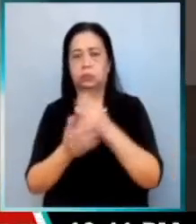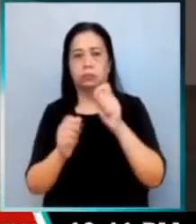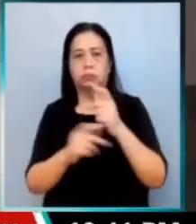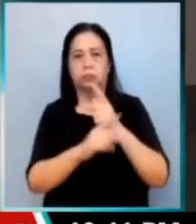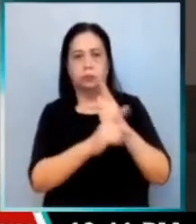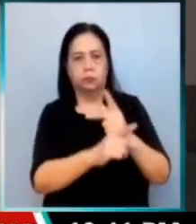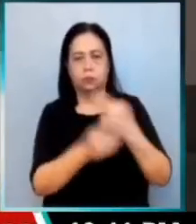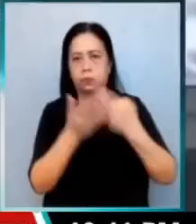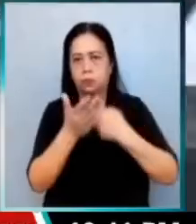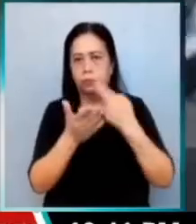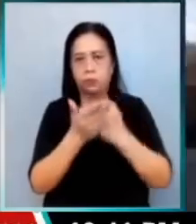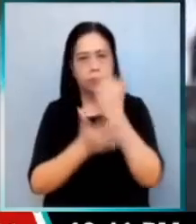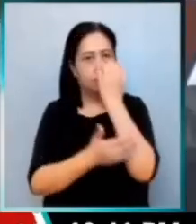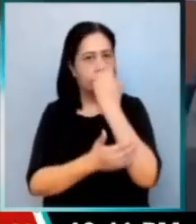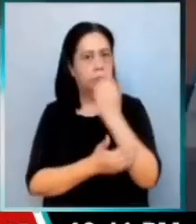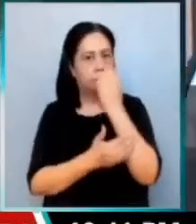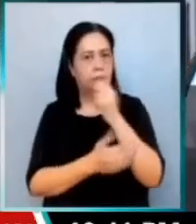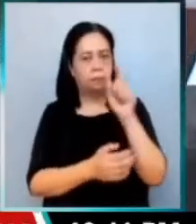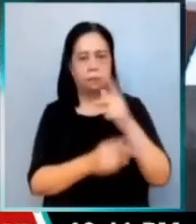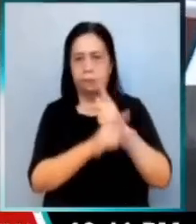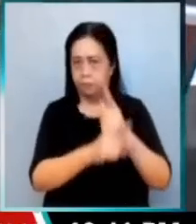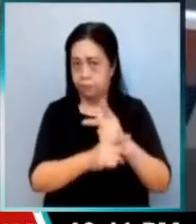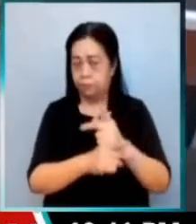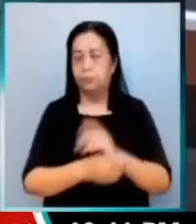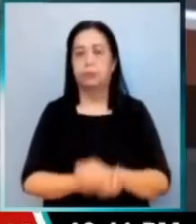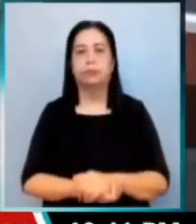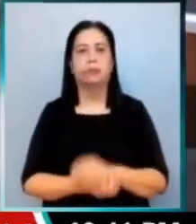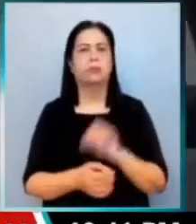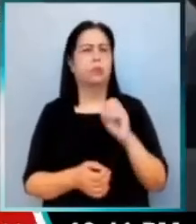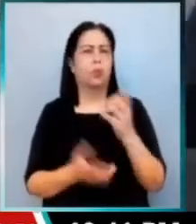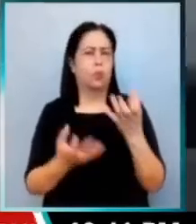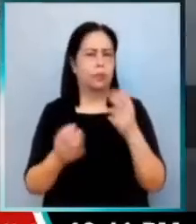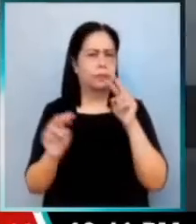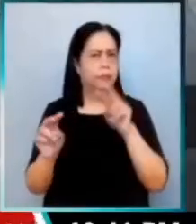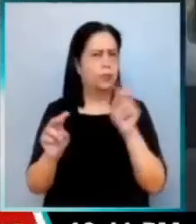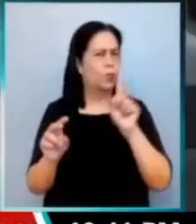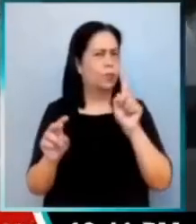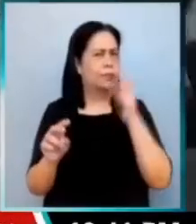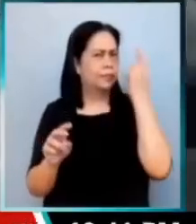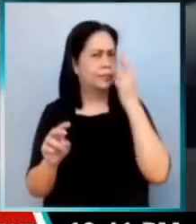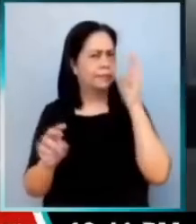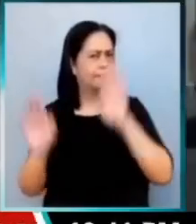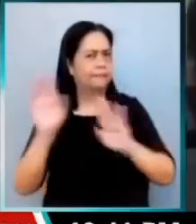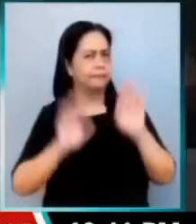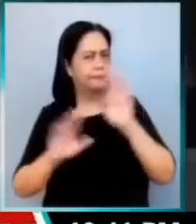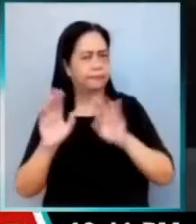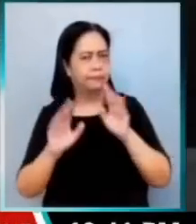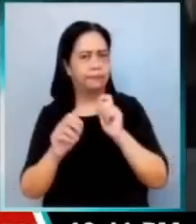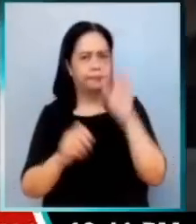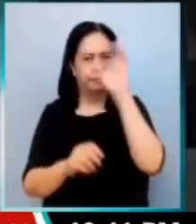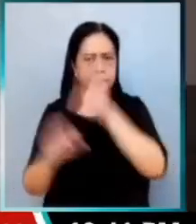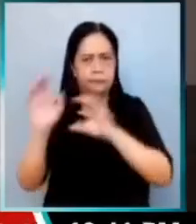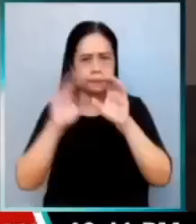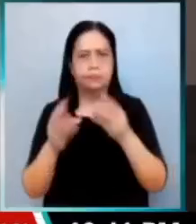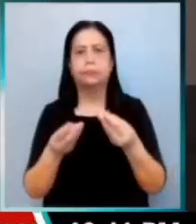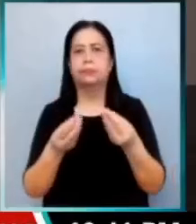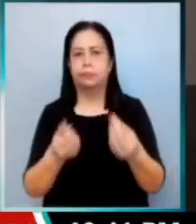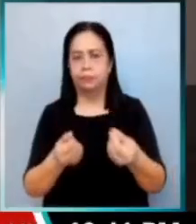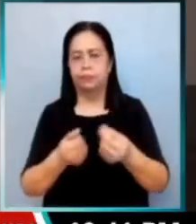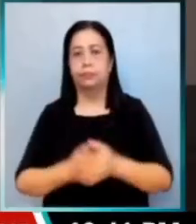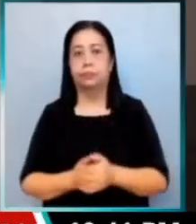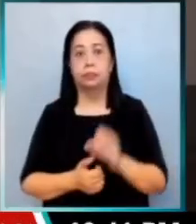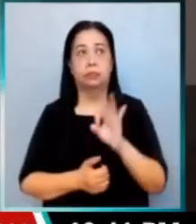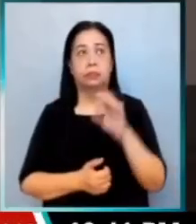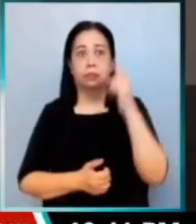and corn at least. Kaya nais daw matukoy ni Marcos ang sanhi ng mga suliraning ito at hanapan daw ng mga solusyon. We have to think very